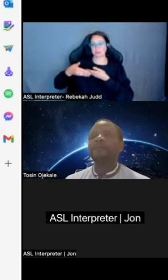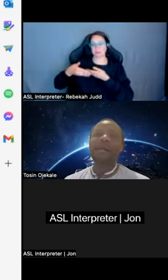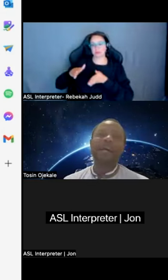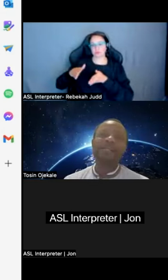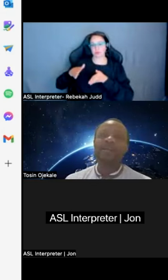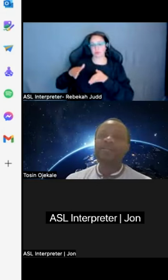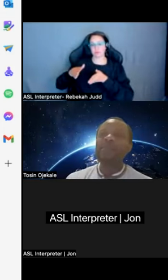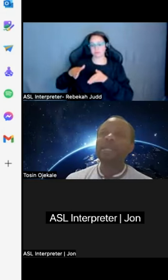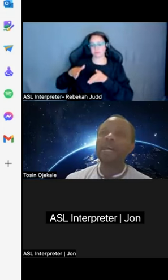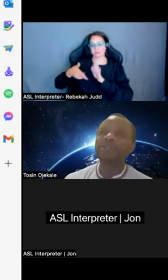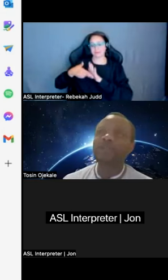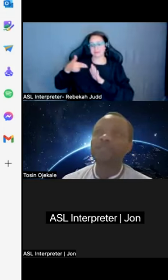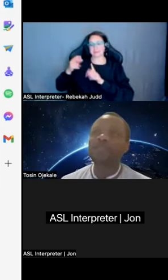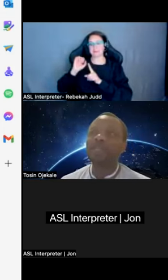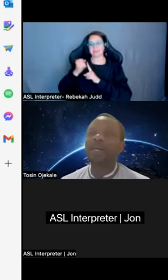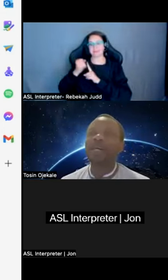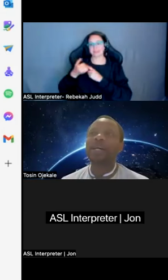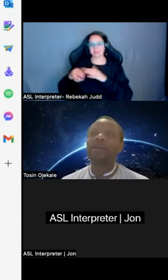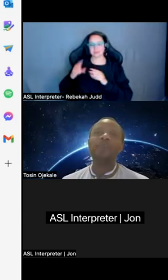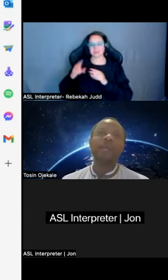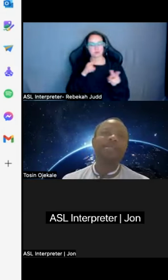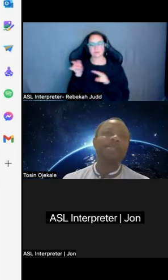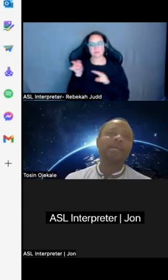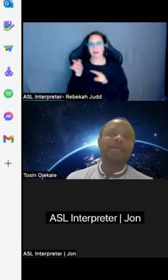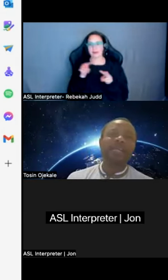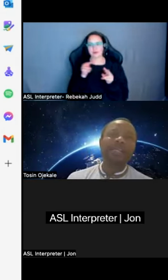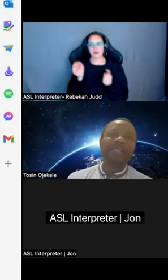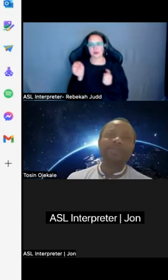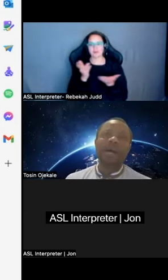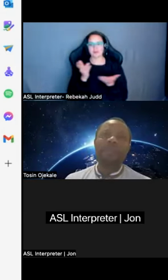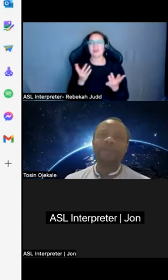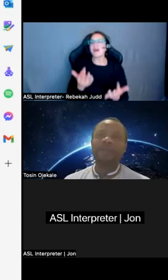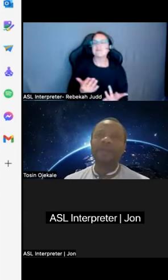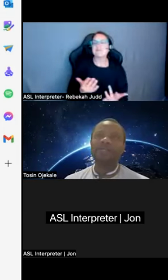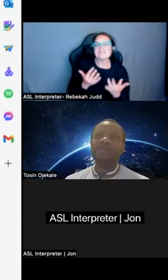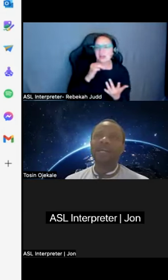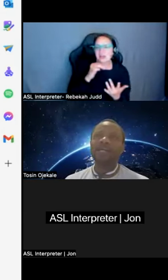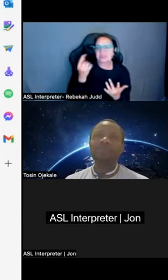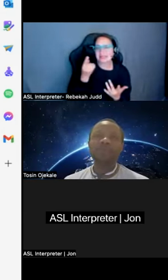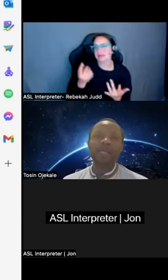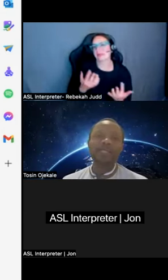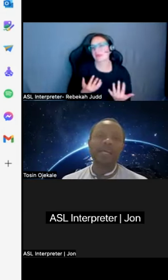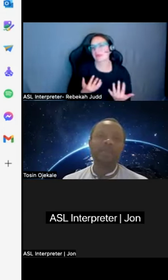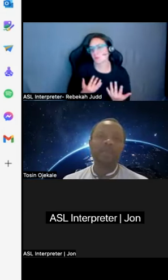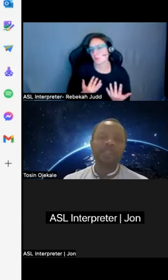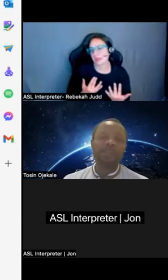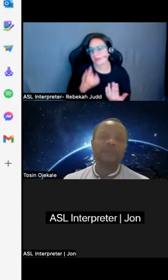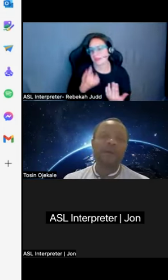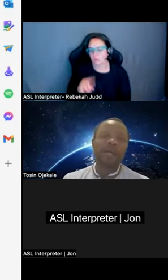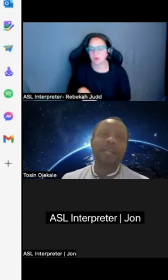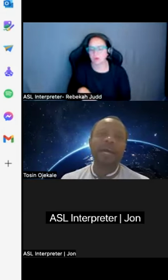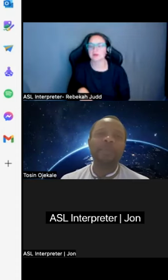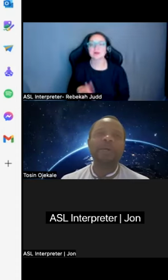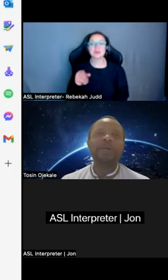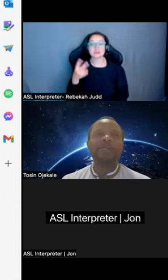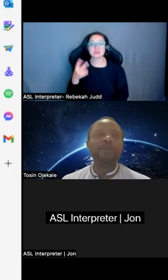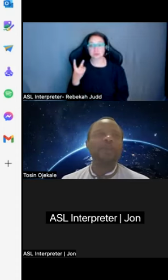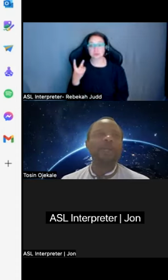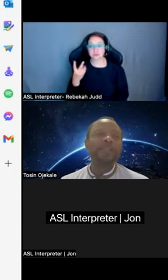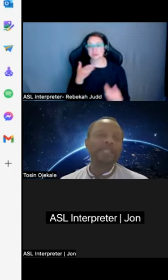So fire is not something that you just wait. And that is why, apart from that, so there are two ways that you monitor fire